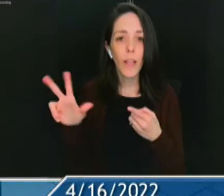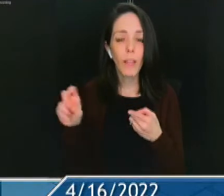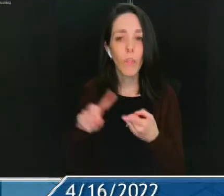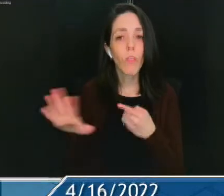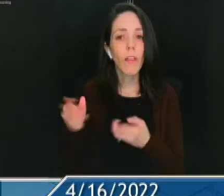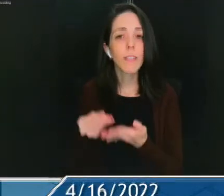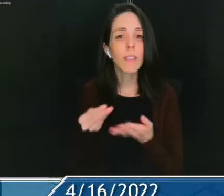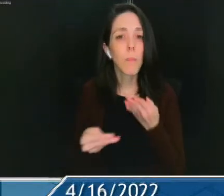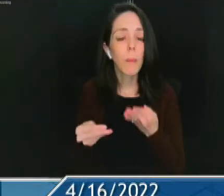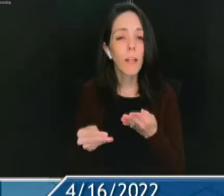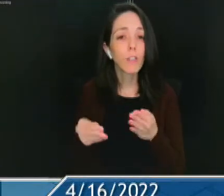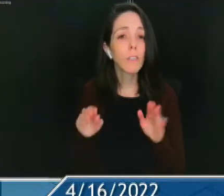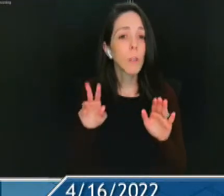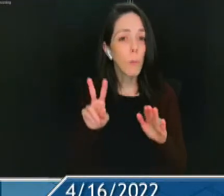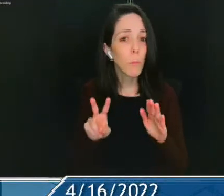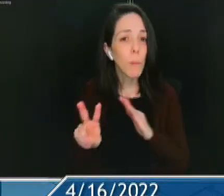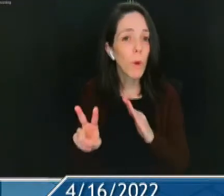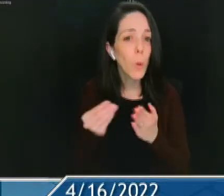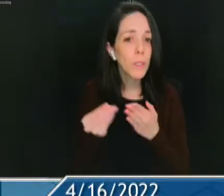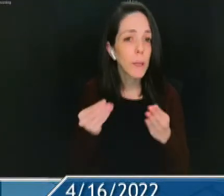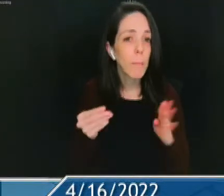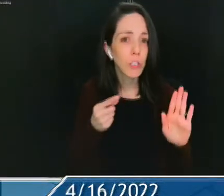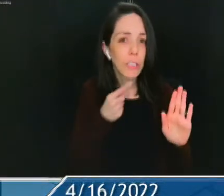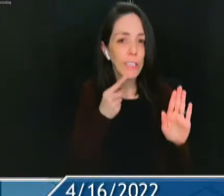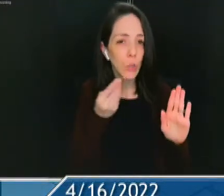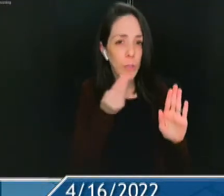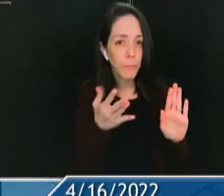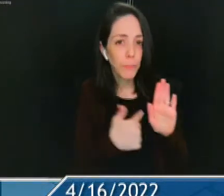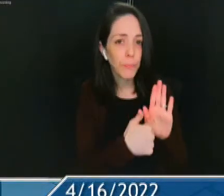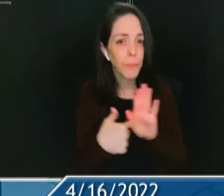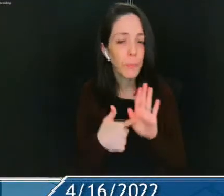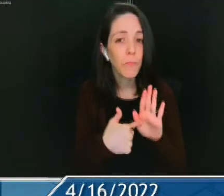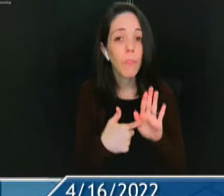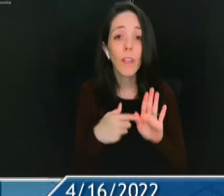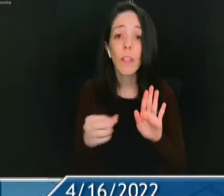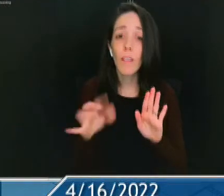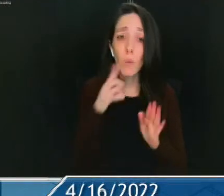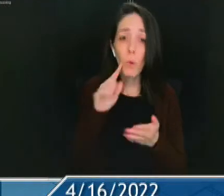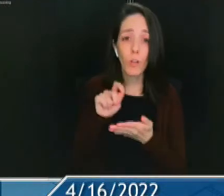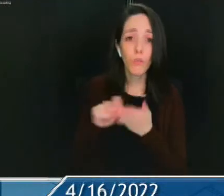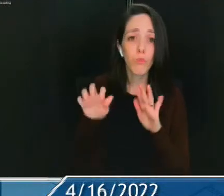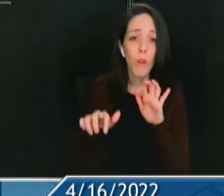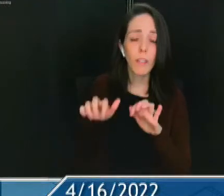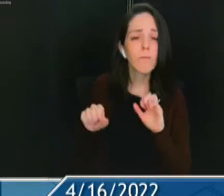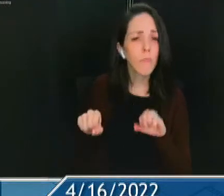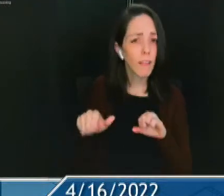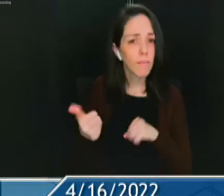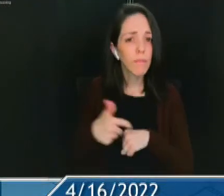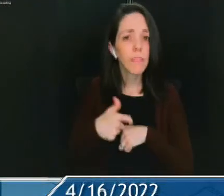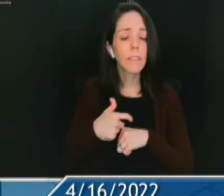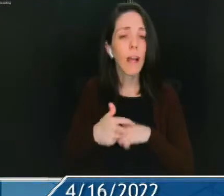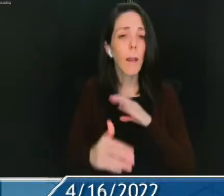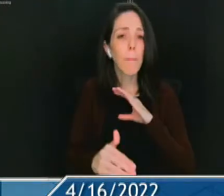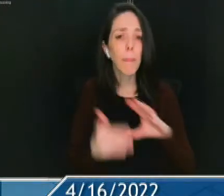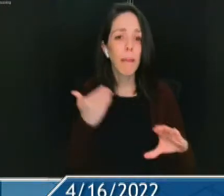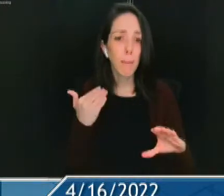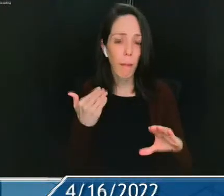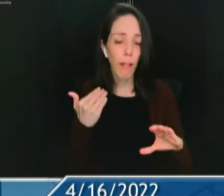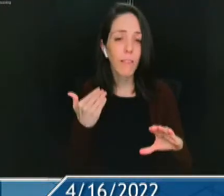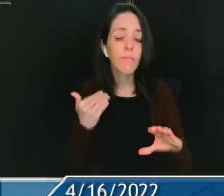so you can provide testimony at either of those events. If you want to provide written testimony at any time, you can do so on the city's website. Again,